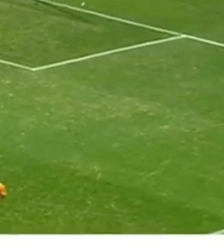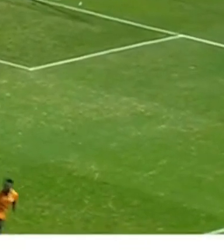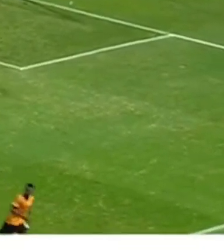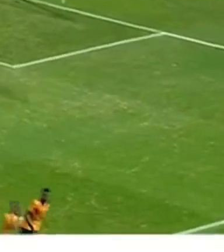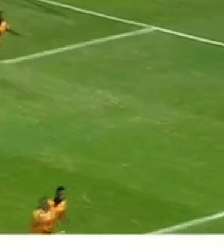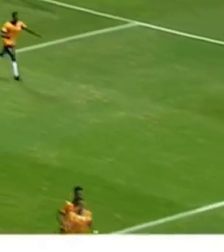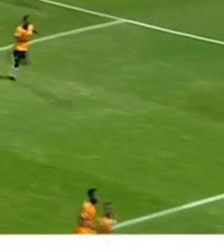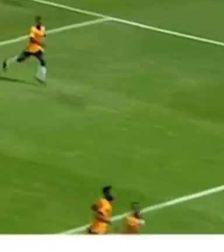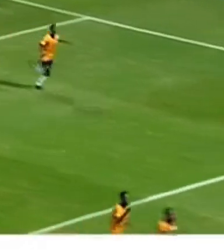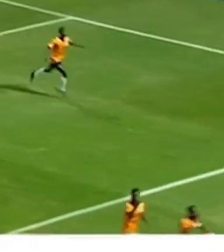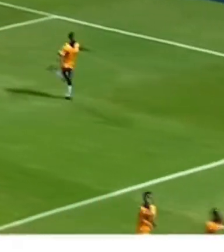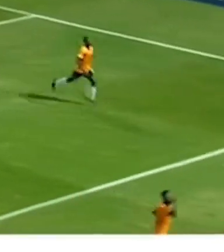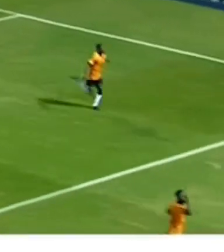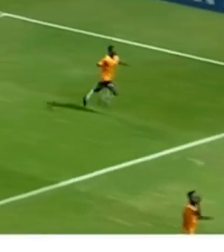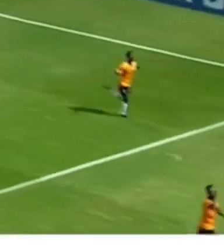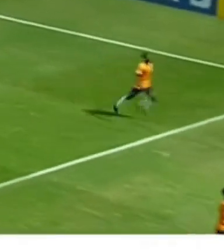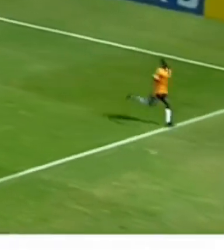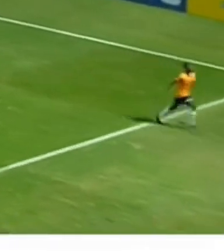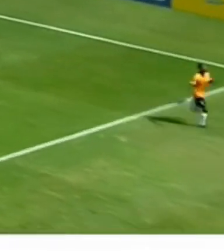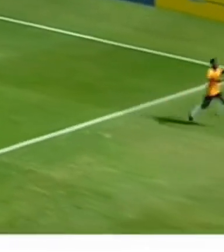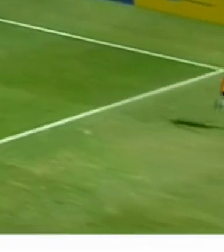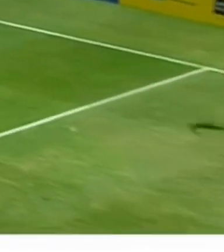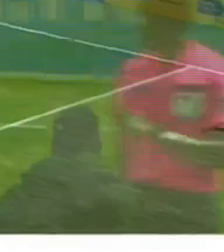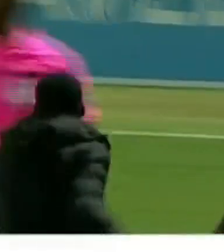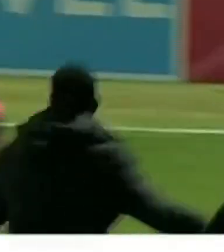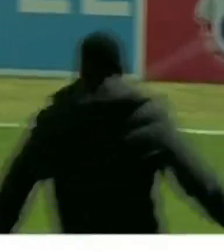click, bang!